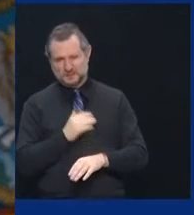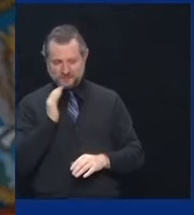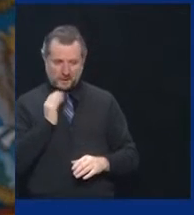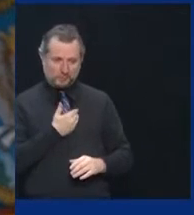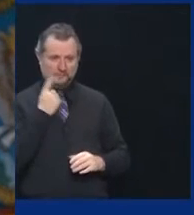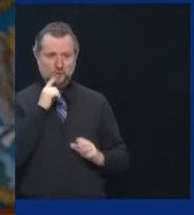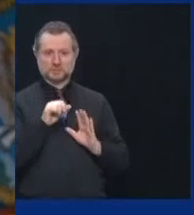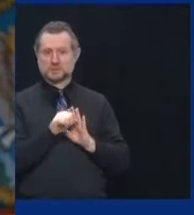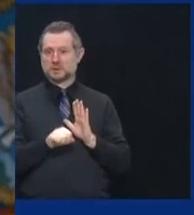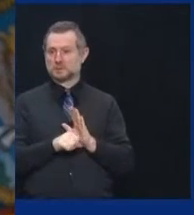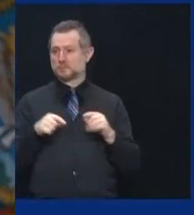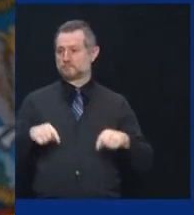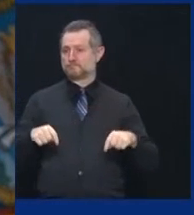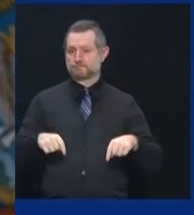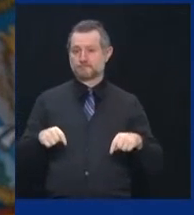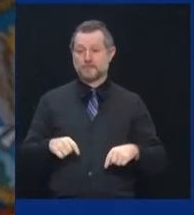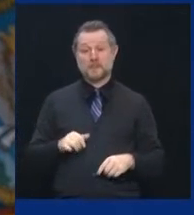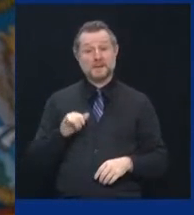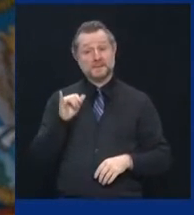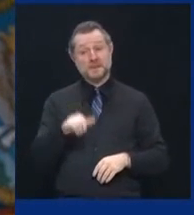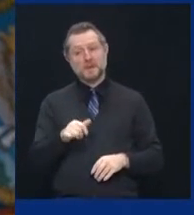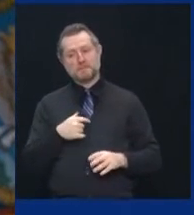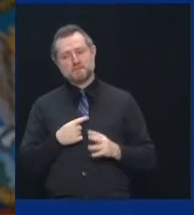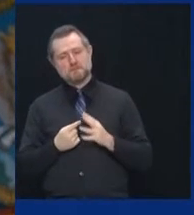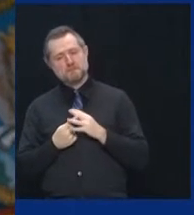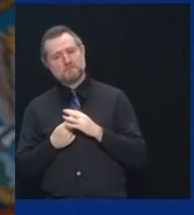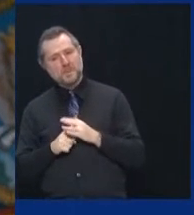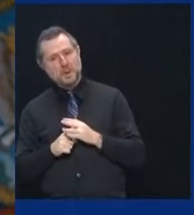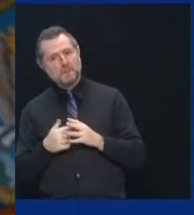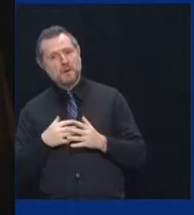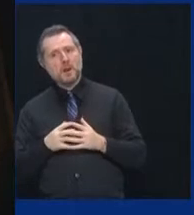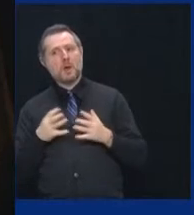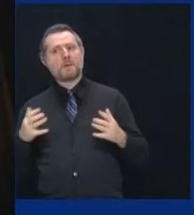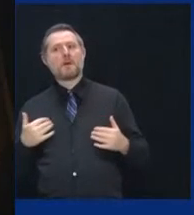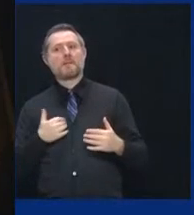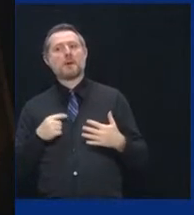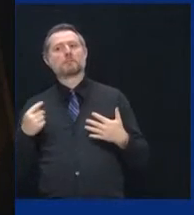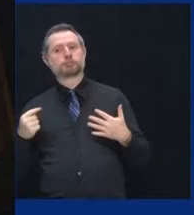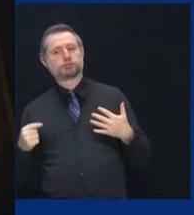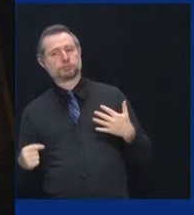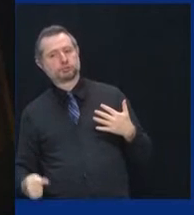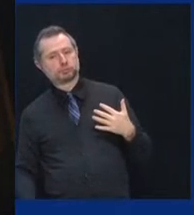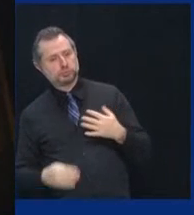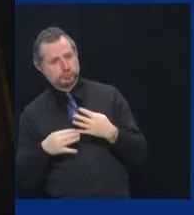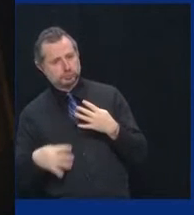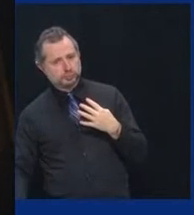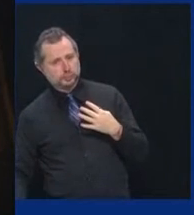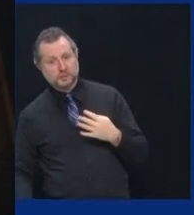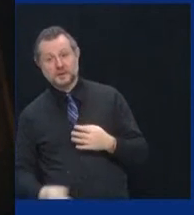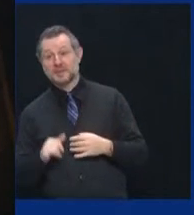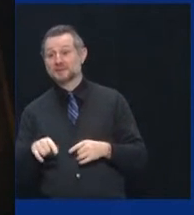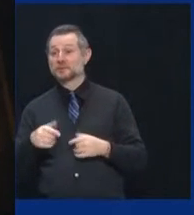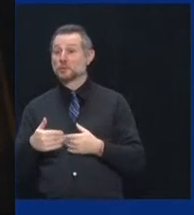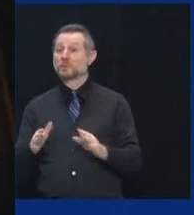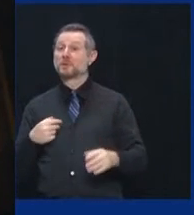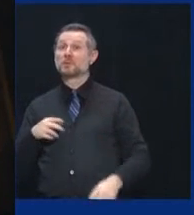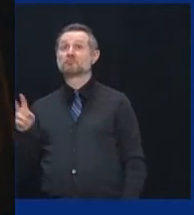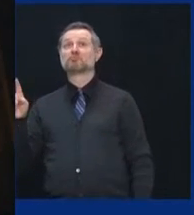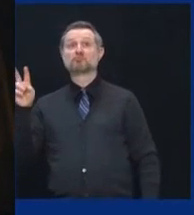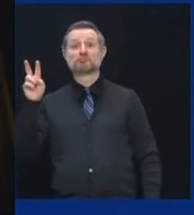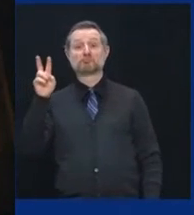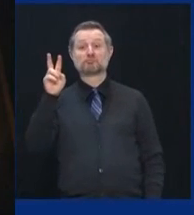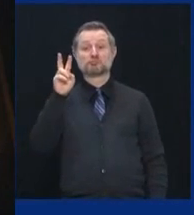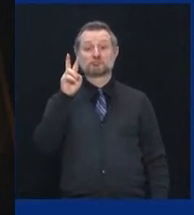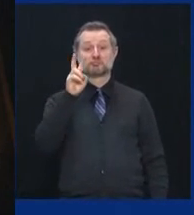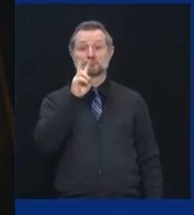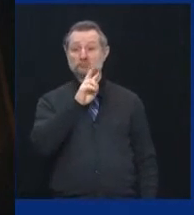But that's just the beginning for us. As this room reminds us, after the